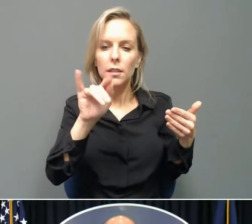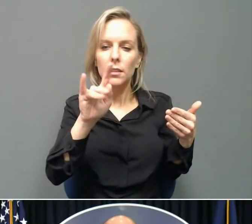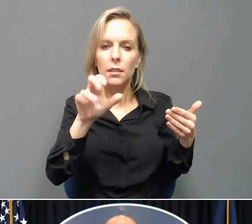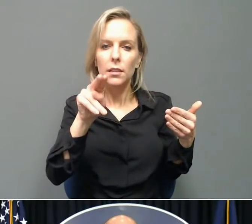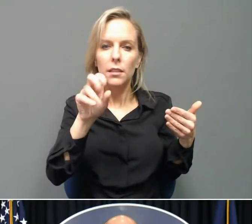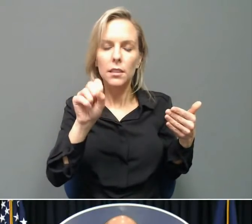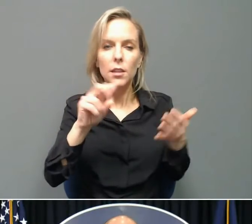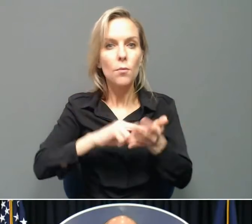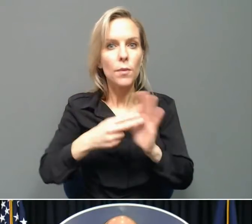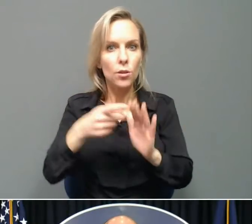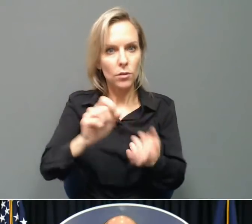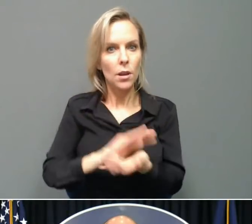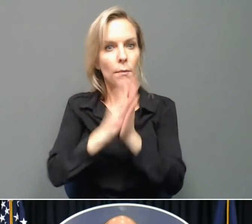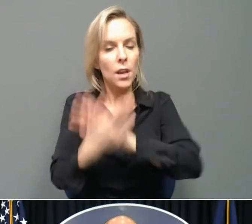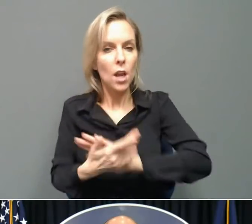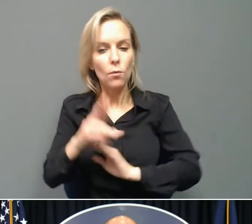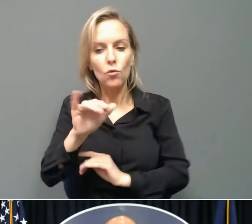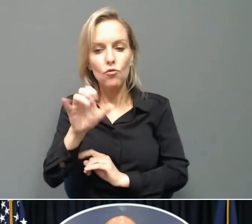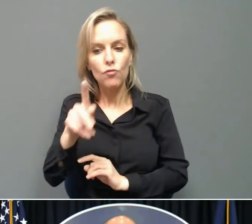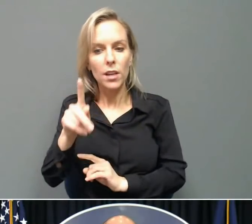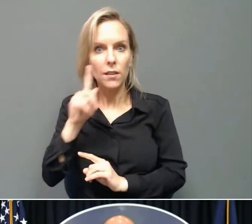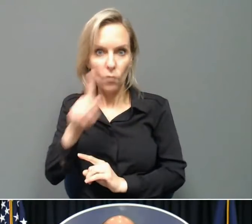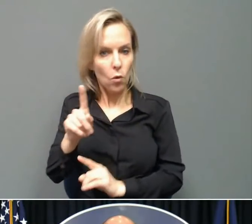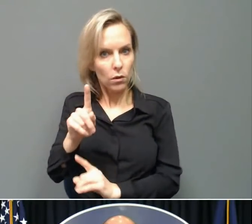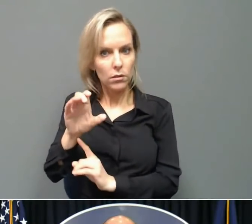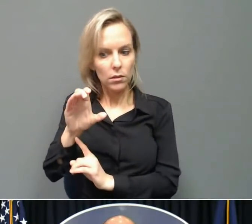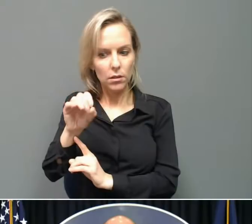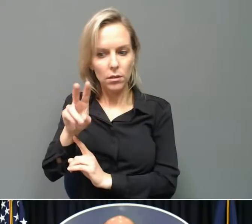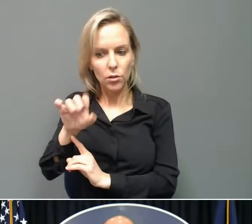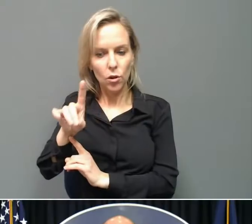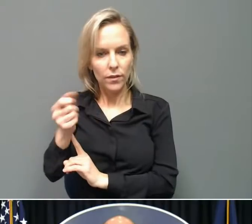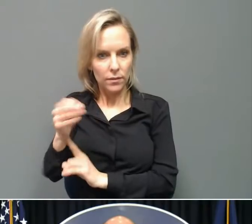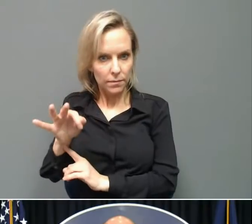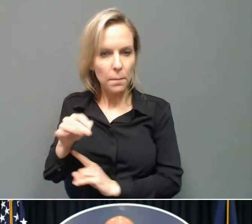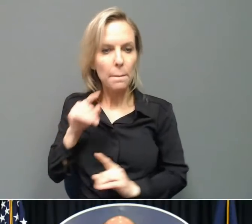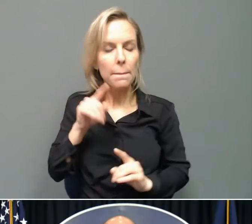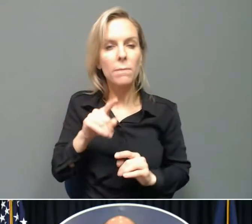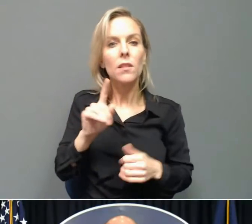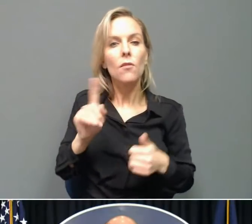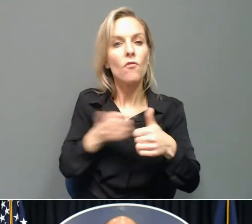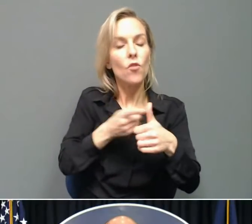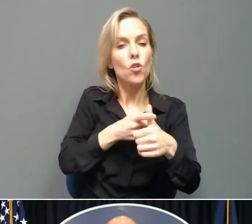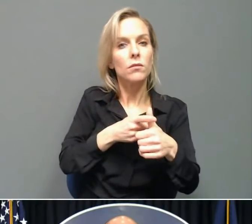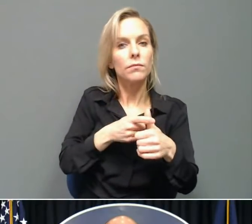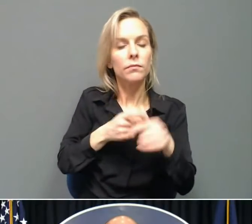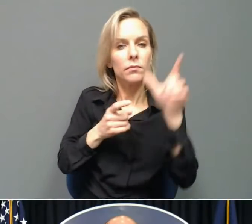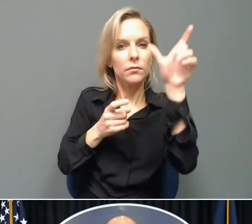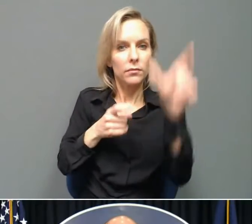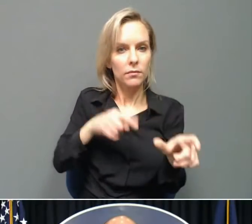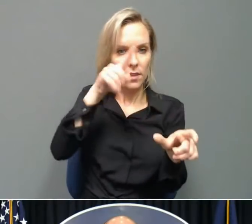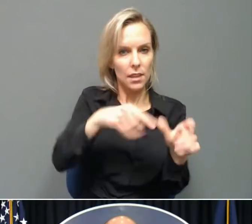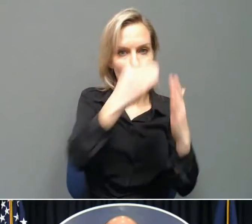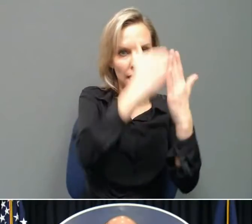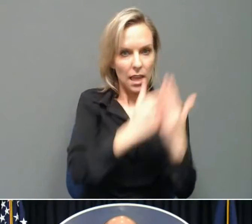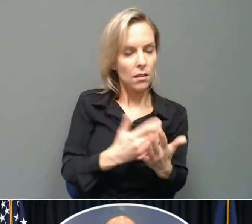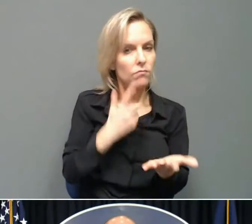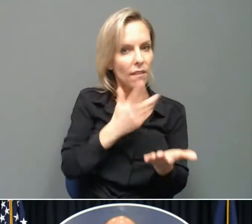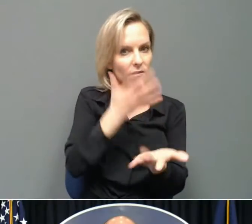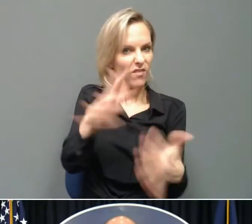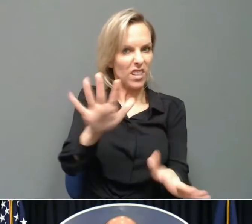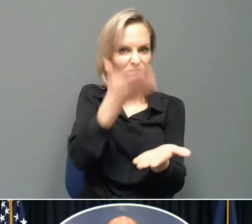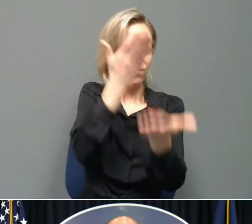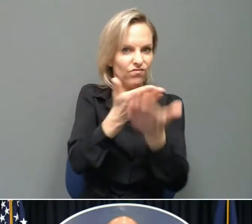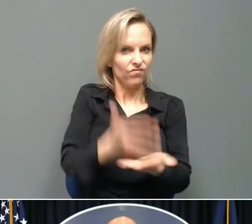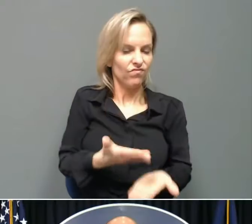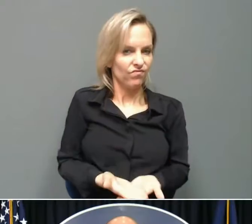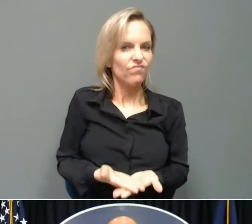disease. One list at the top are the conditions for which they have solid evidence, and they know with very high confidence